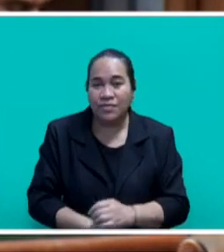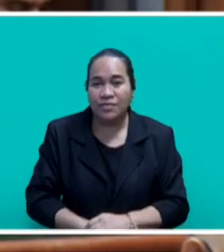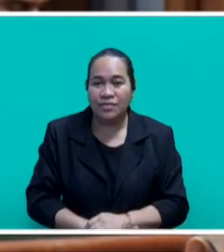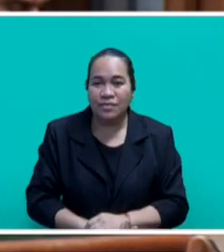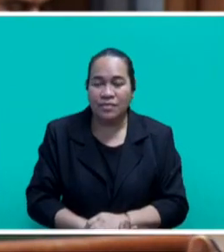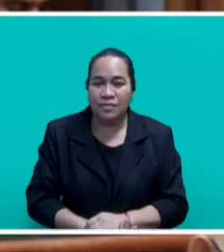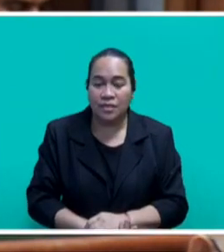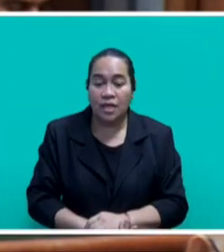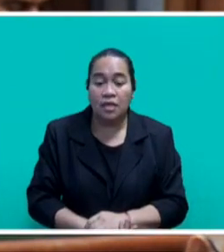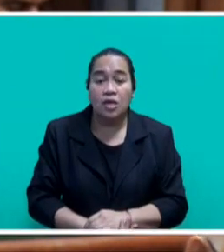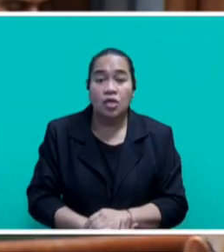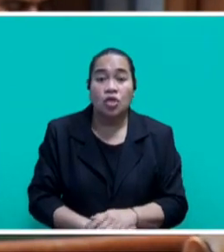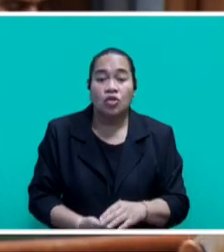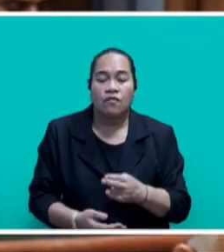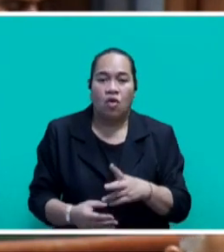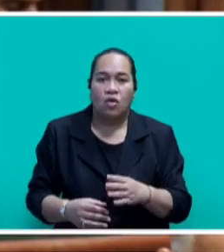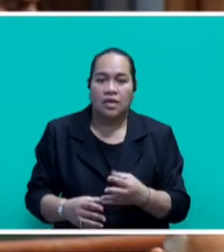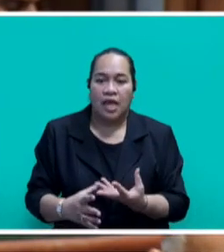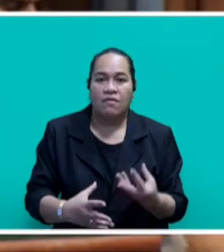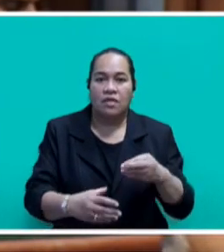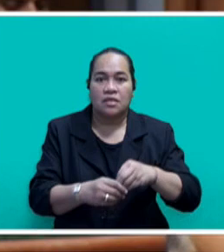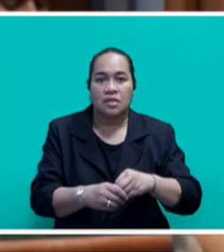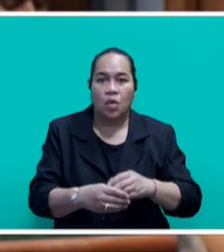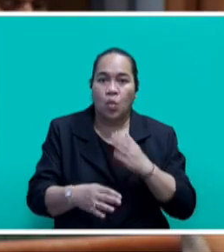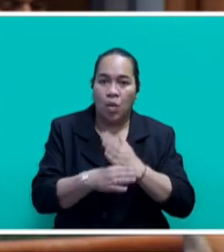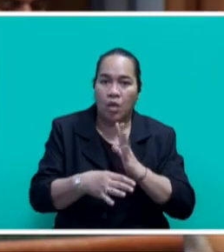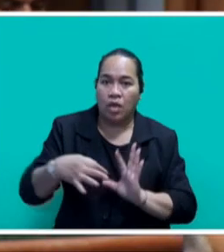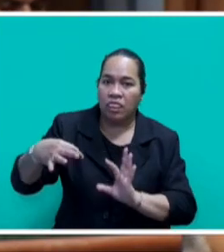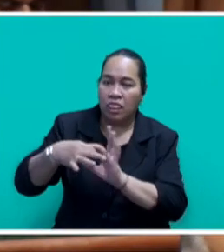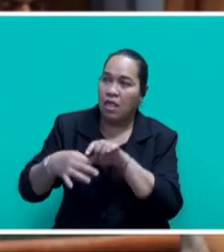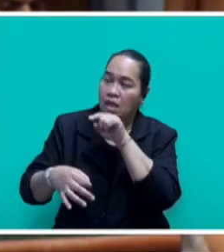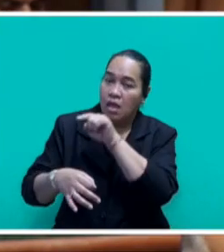with investors from Israel.